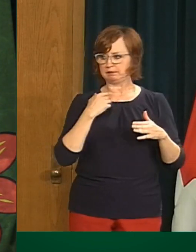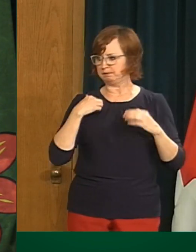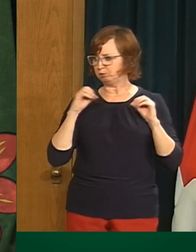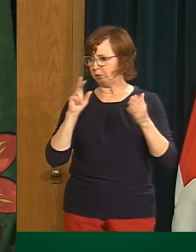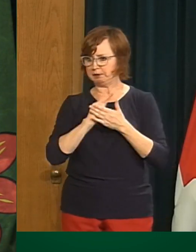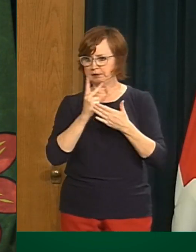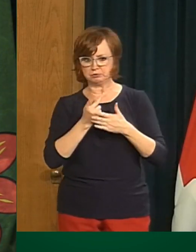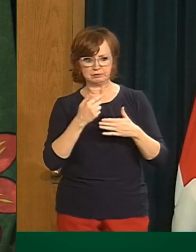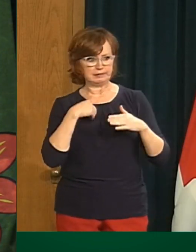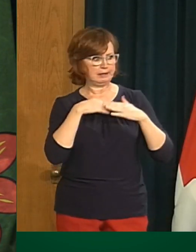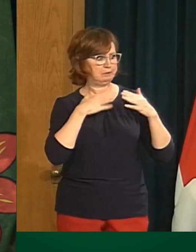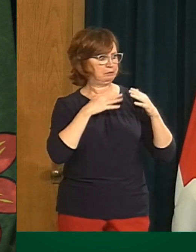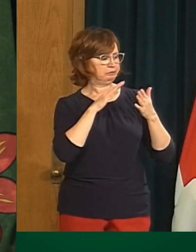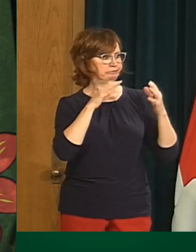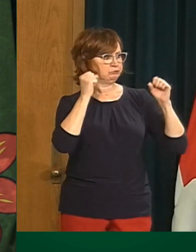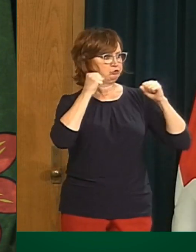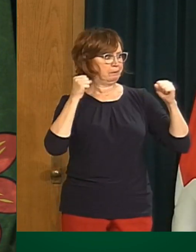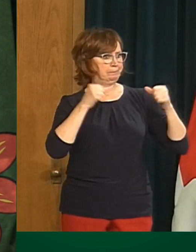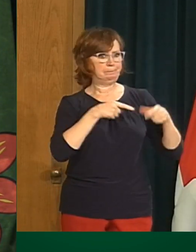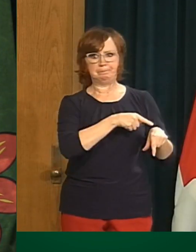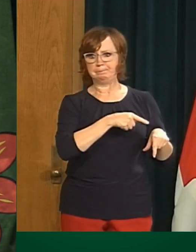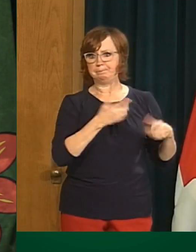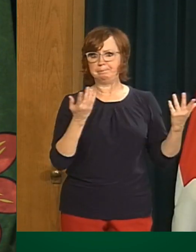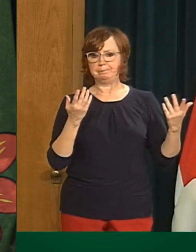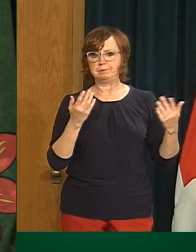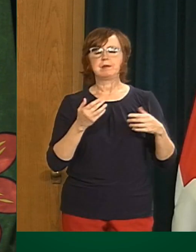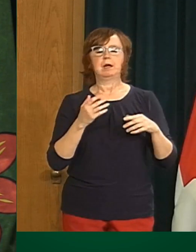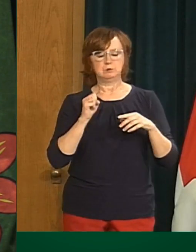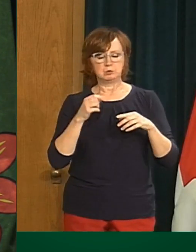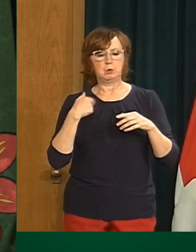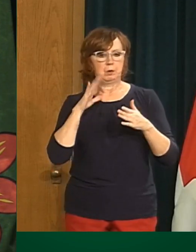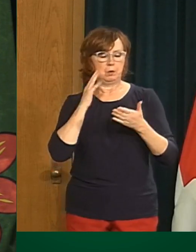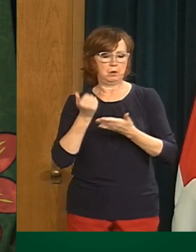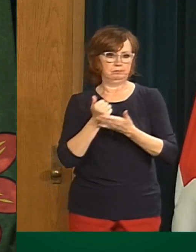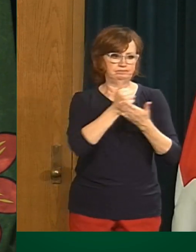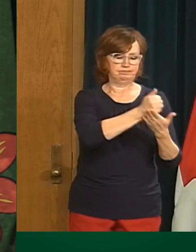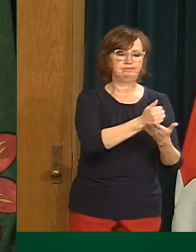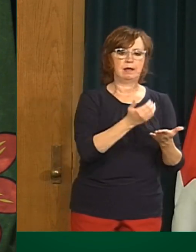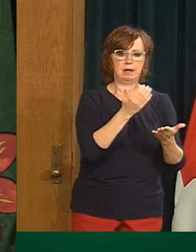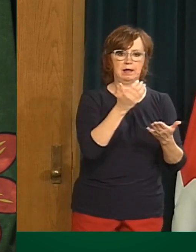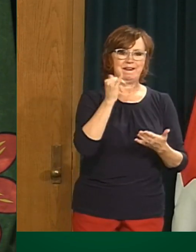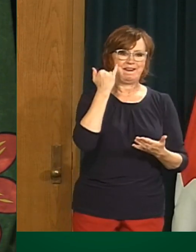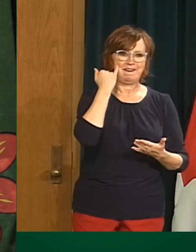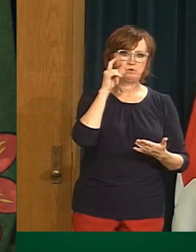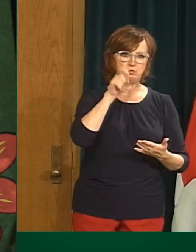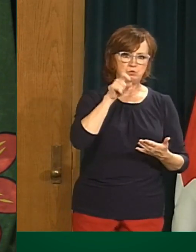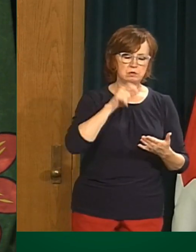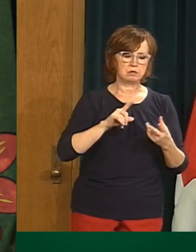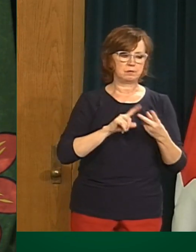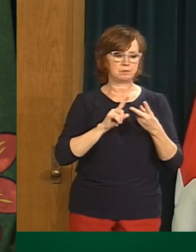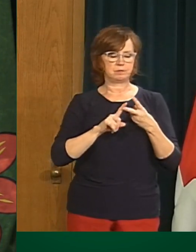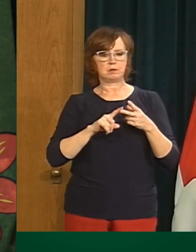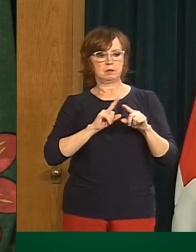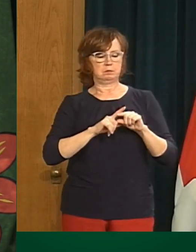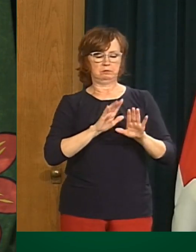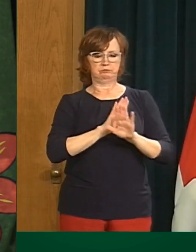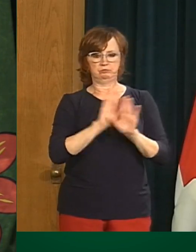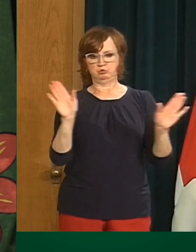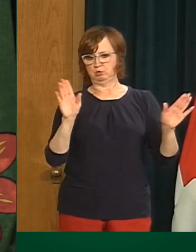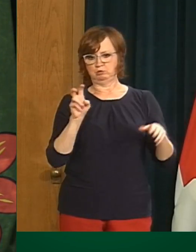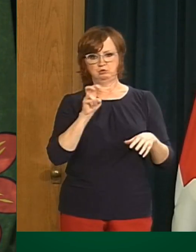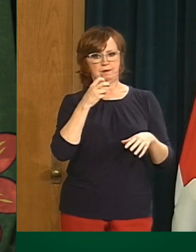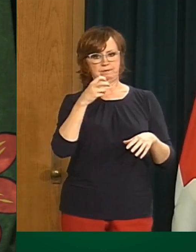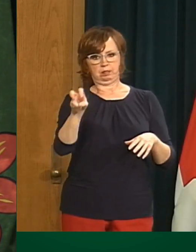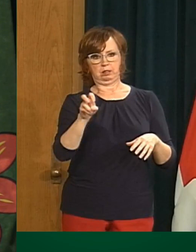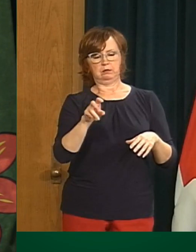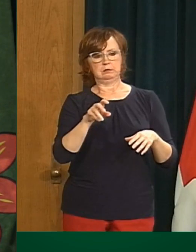restricting travel, not only in and out of southern communities and northern communities, except for essential services such as medical appointments and such,